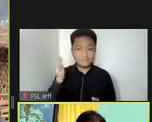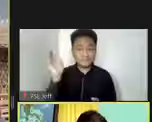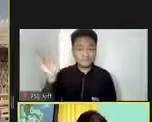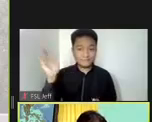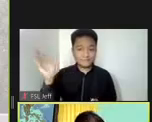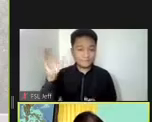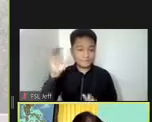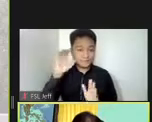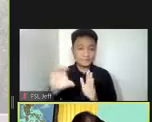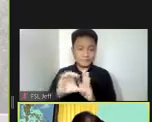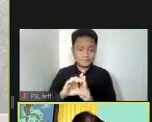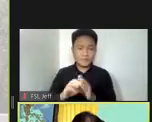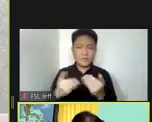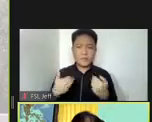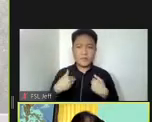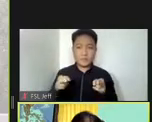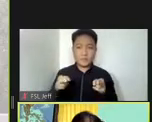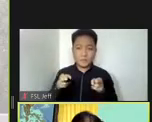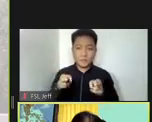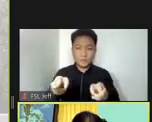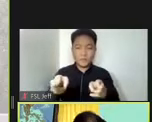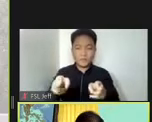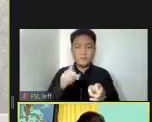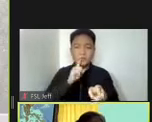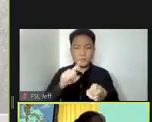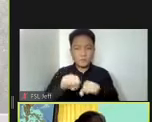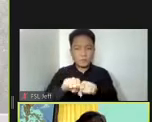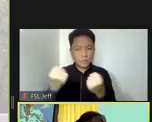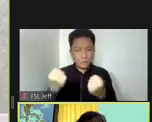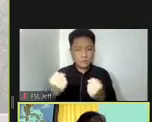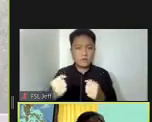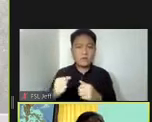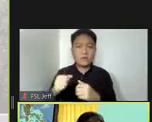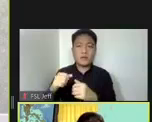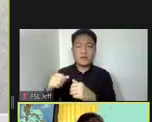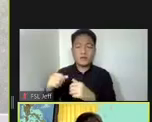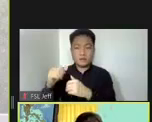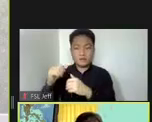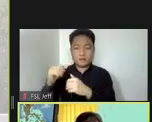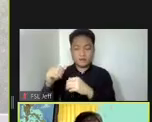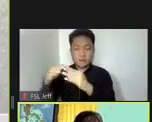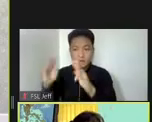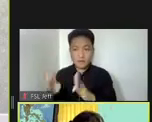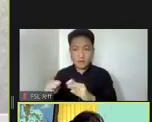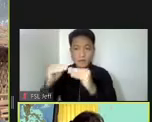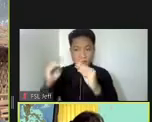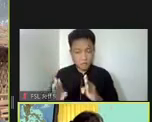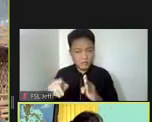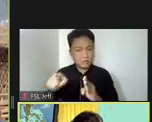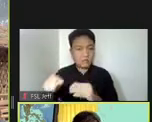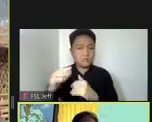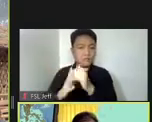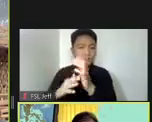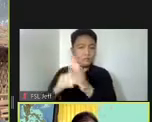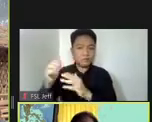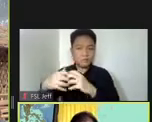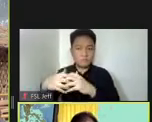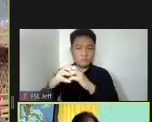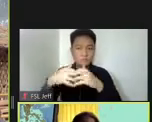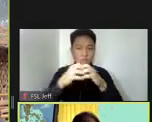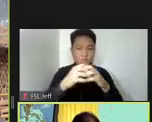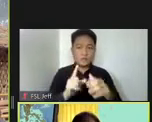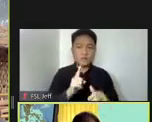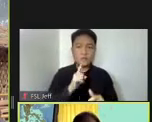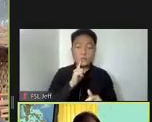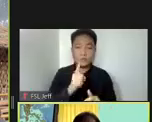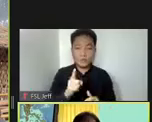The tribal communities are the most affected group of people when the mountains are deforested